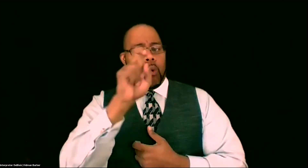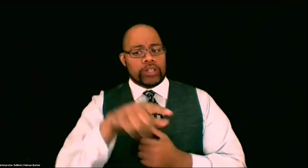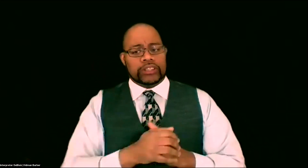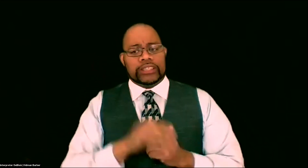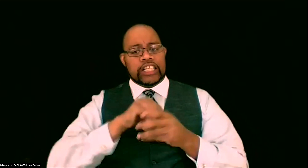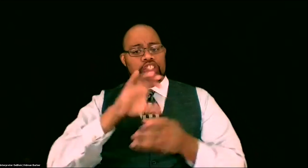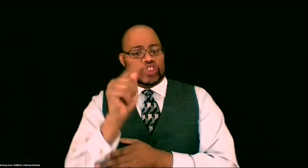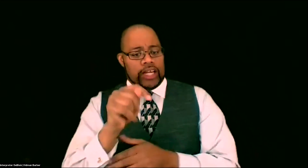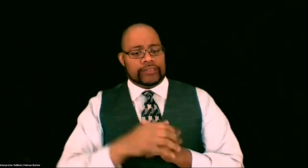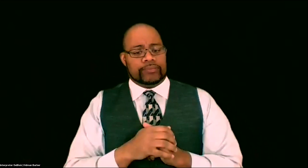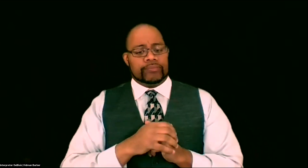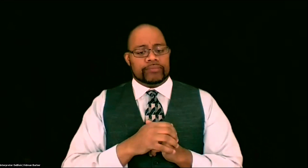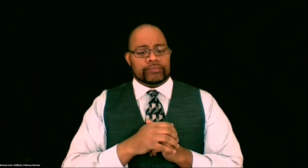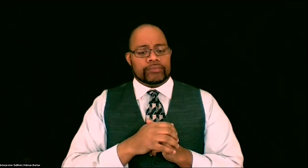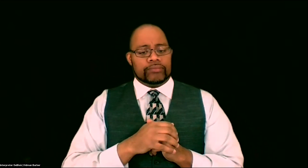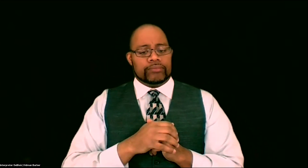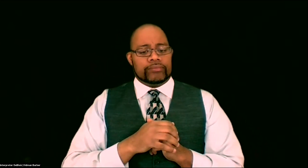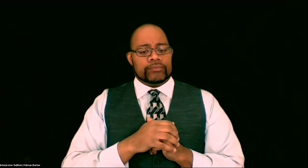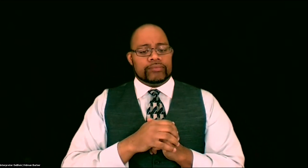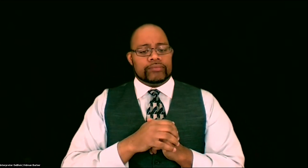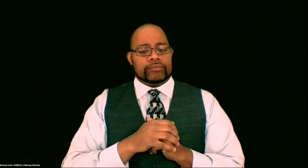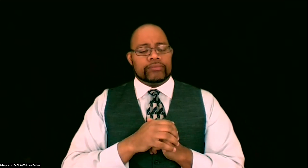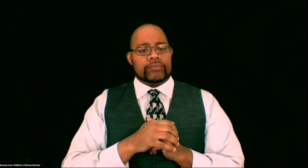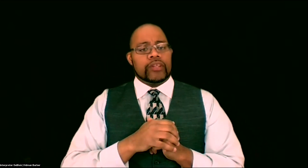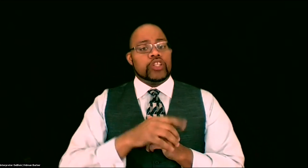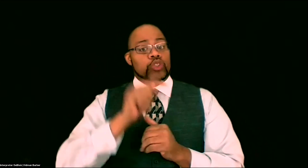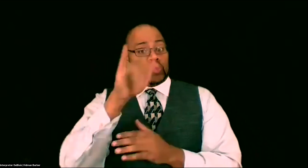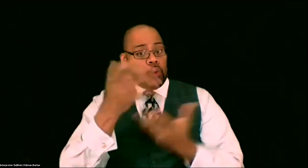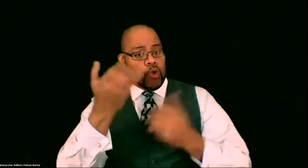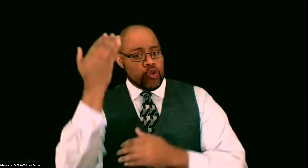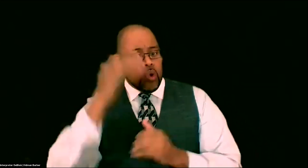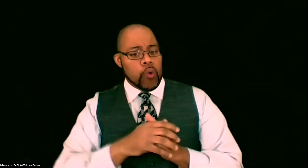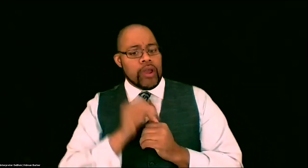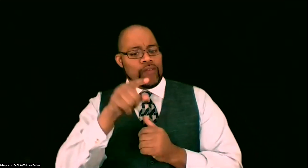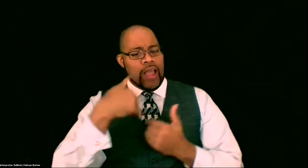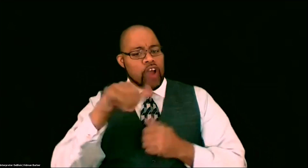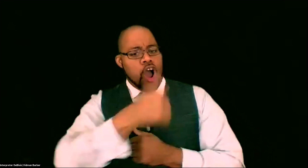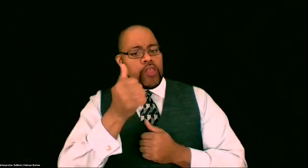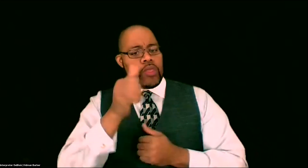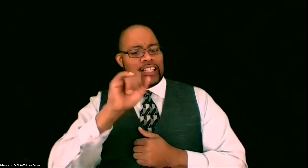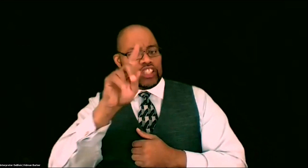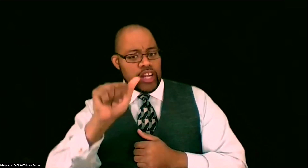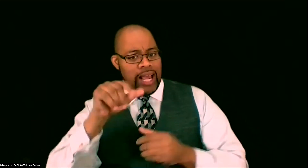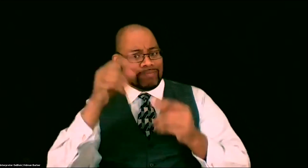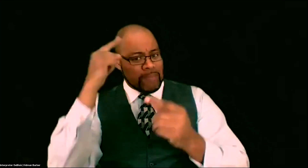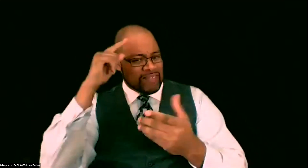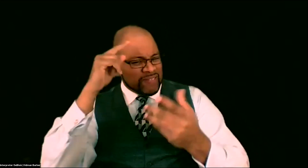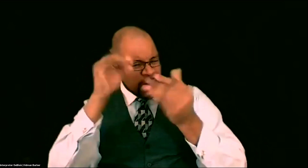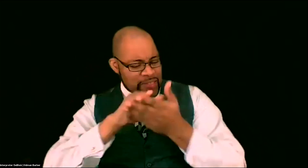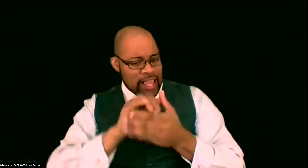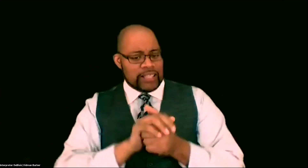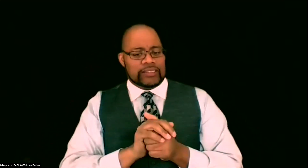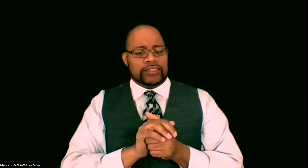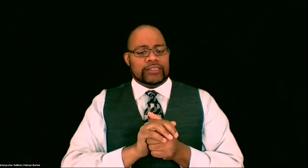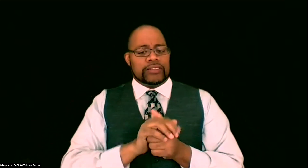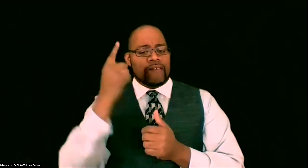in the chat from Tony, and she wanted to know, do you have other bacteria in mind with Tori genes